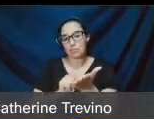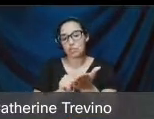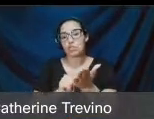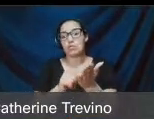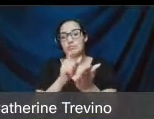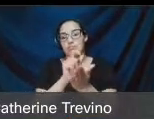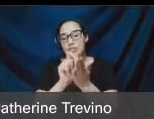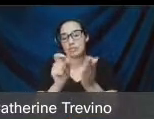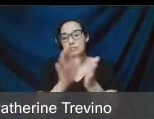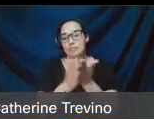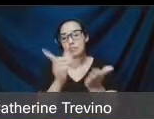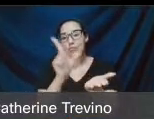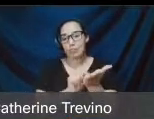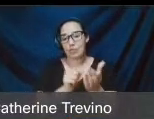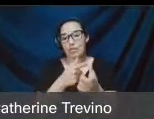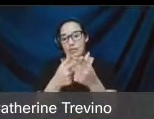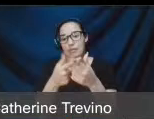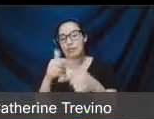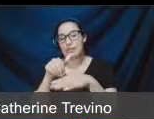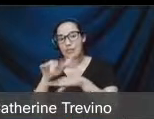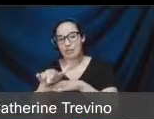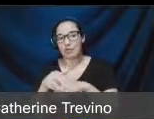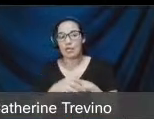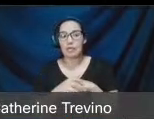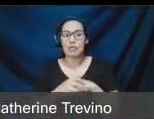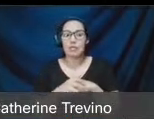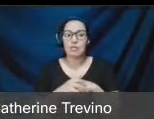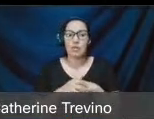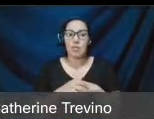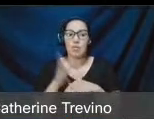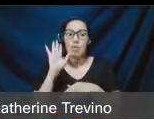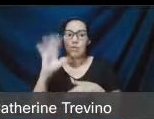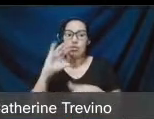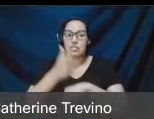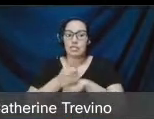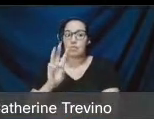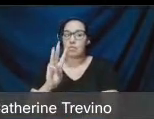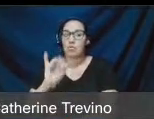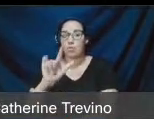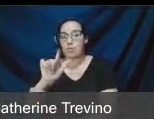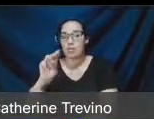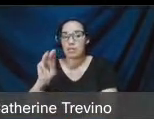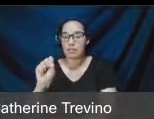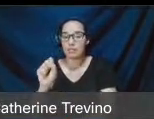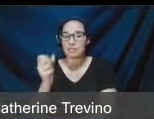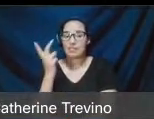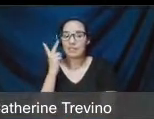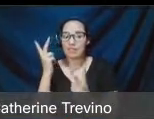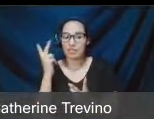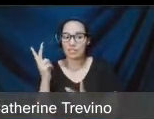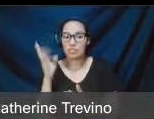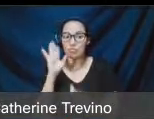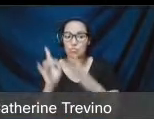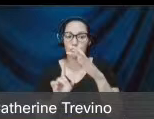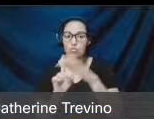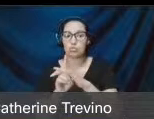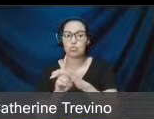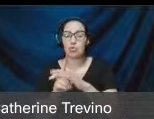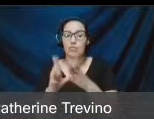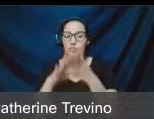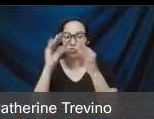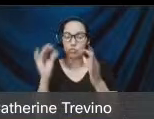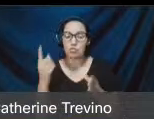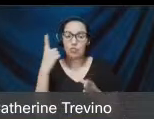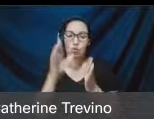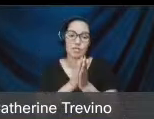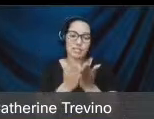Also, the state is still requiring the county to conduct Williams visits, which we have been preparing to be able to show student access to textbooks and